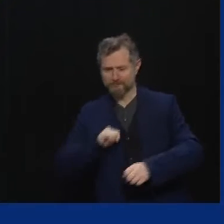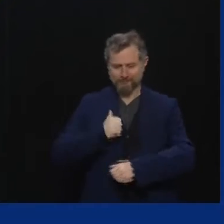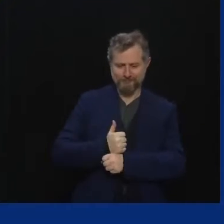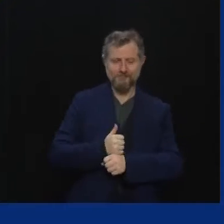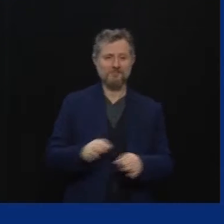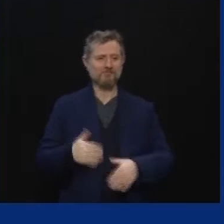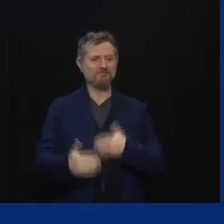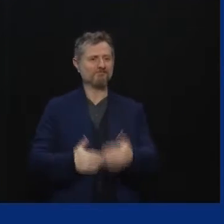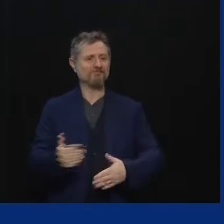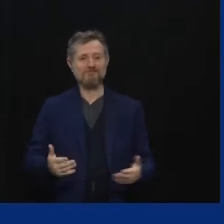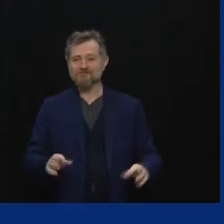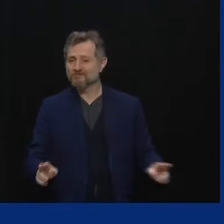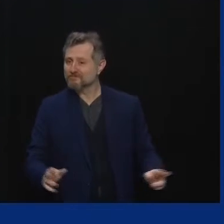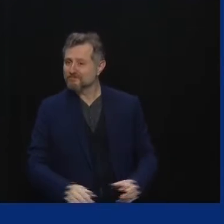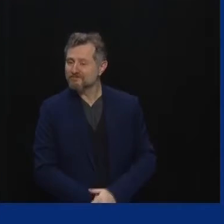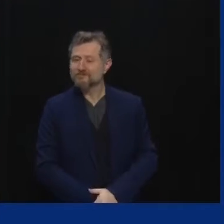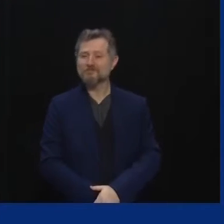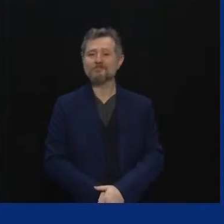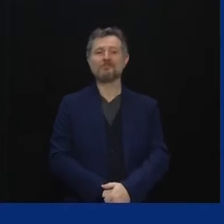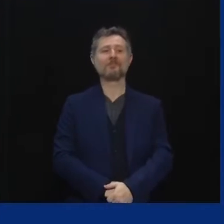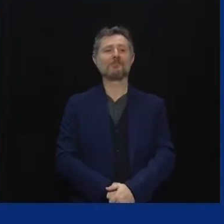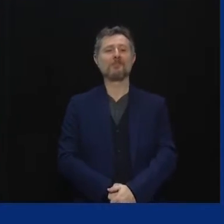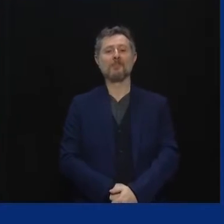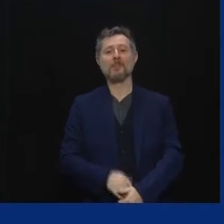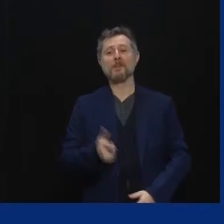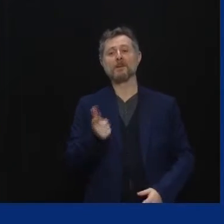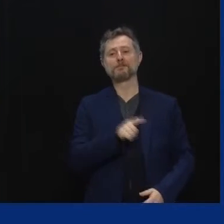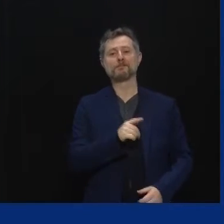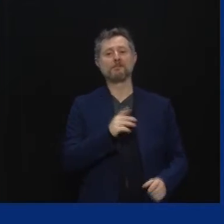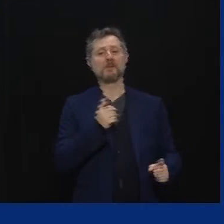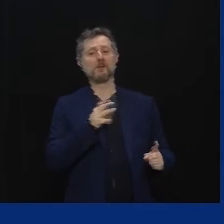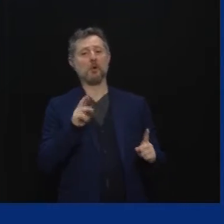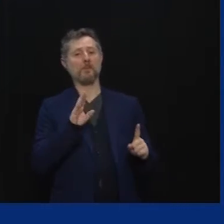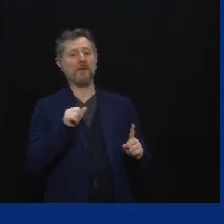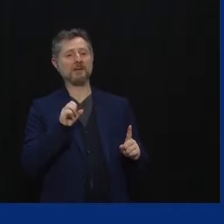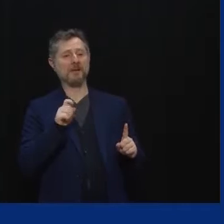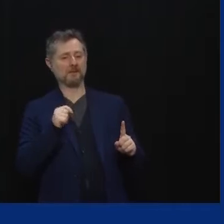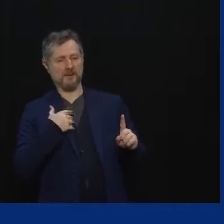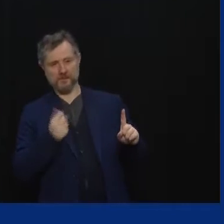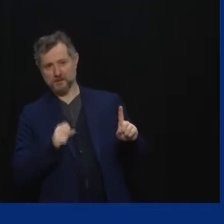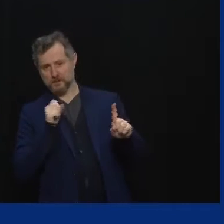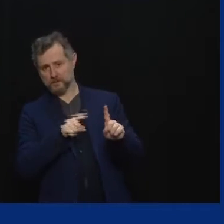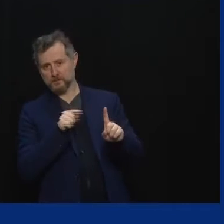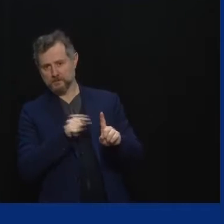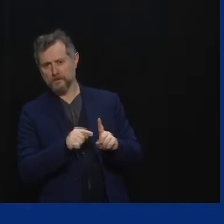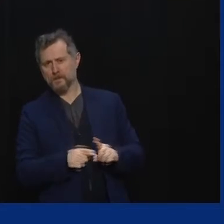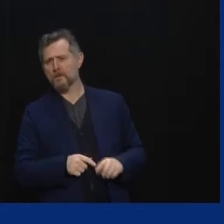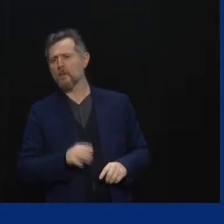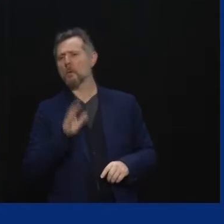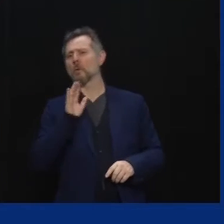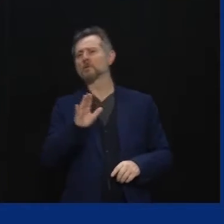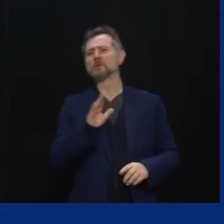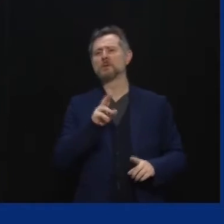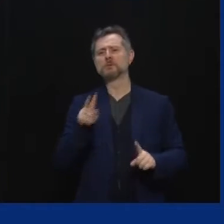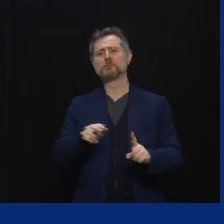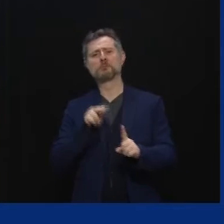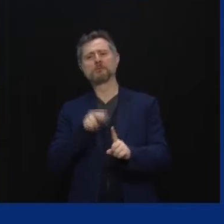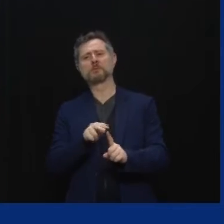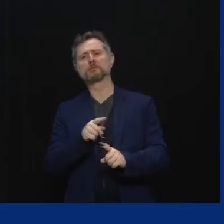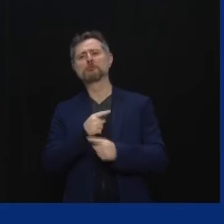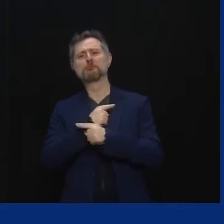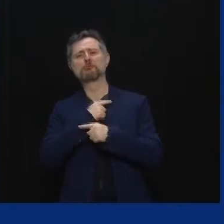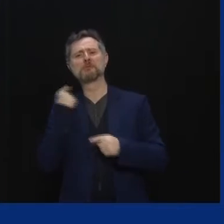is your take as we stand now on the risks of the Omicron variant from what you've seen, from the conversations you've